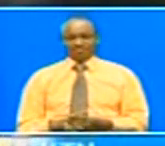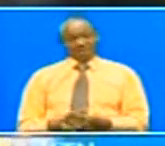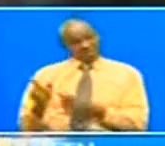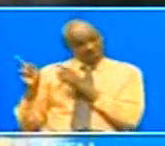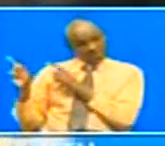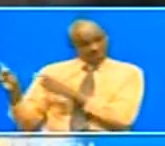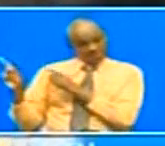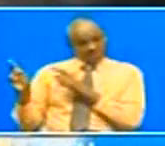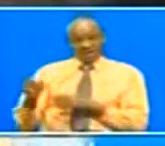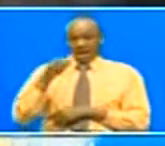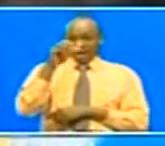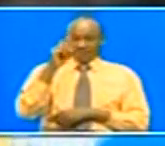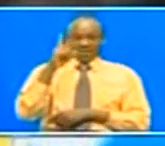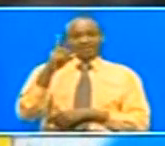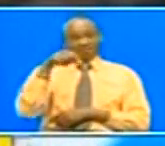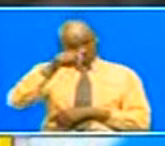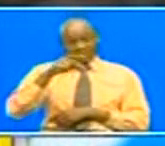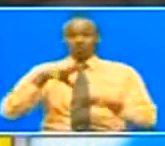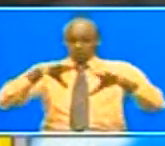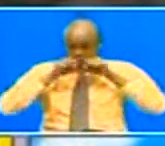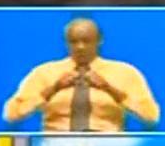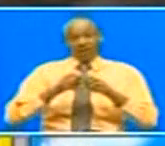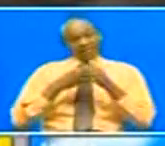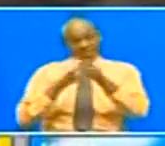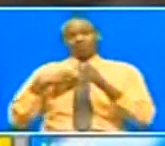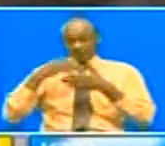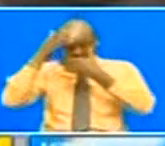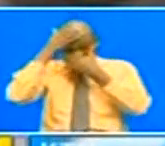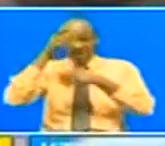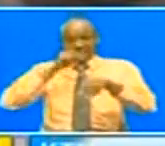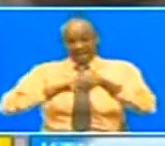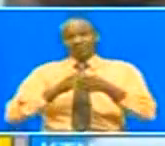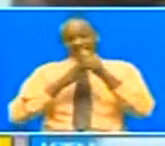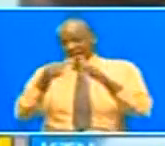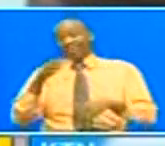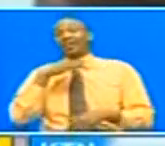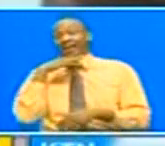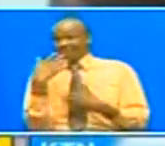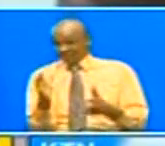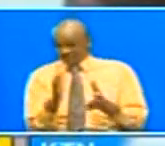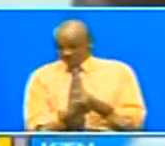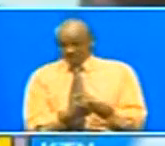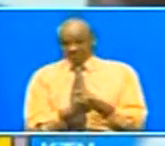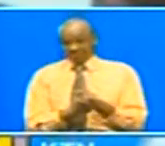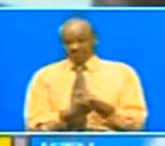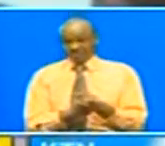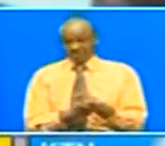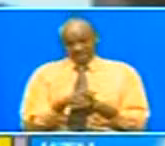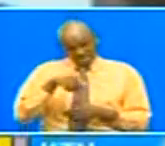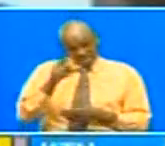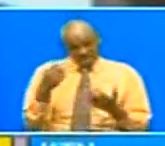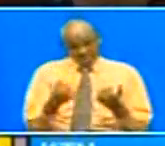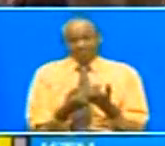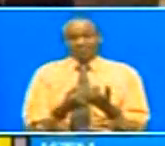Ahmed Diriye, who took over the leadership of the Al-Shabaab following the death of Ahmed Abdi Godane in September last year, and